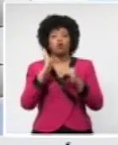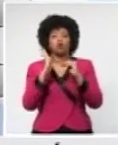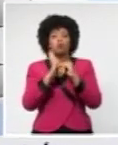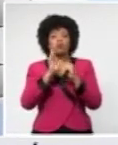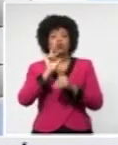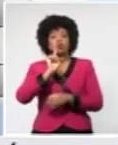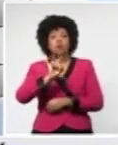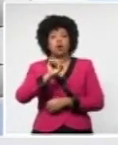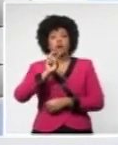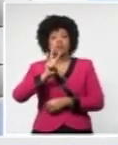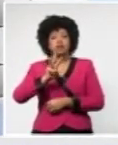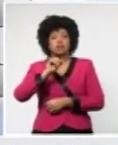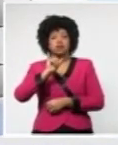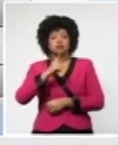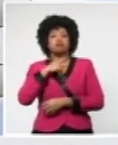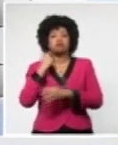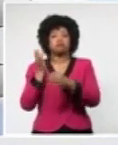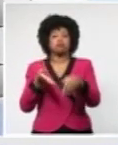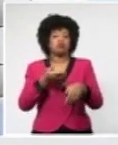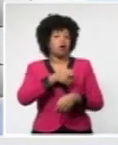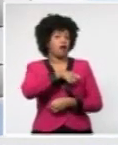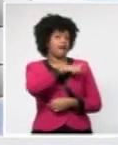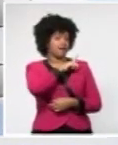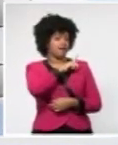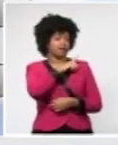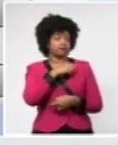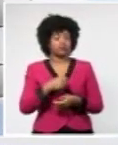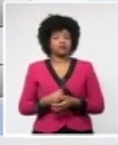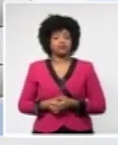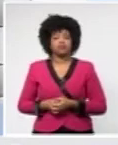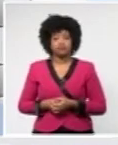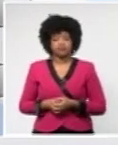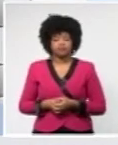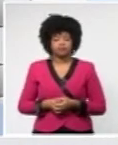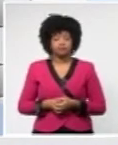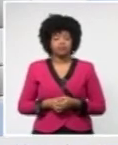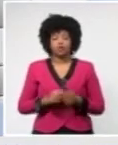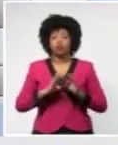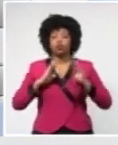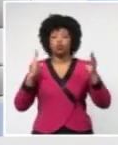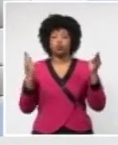515,973 for a lethality of